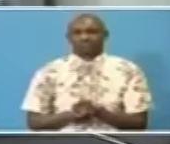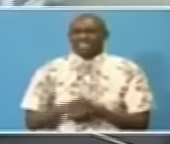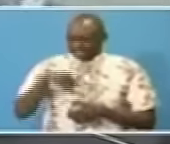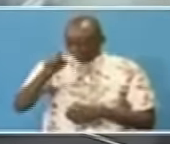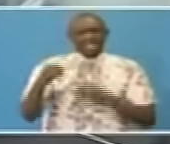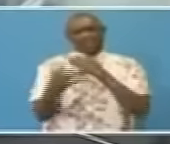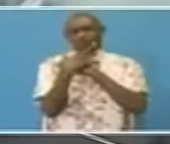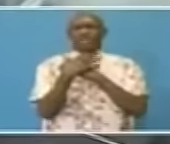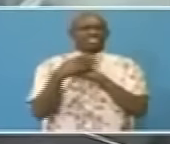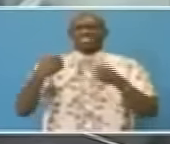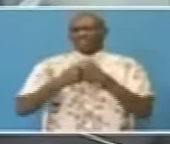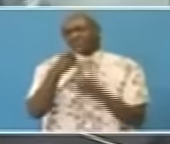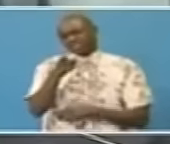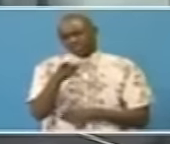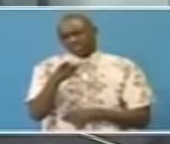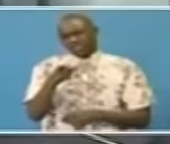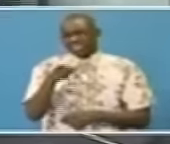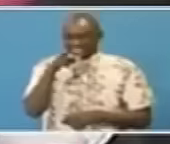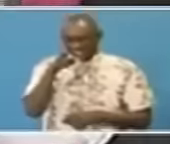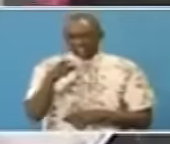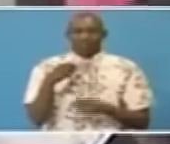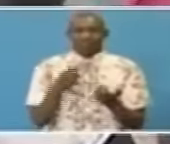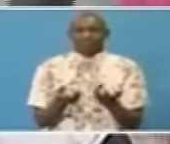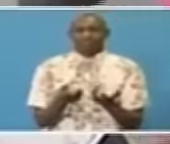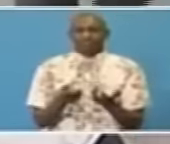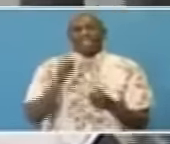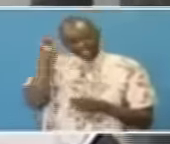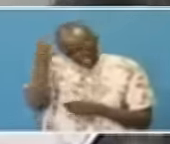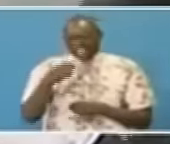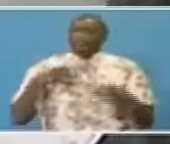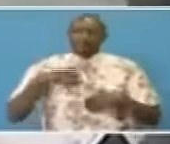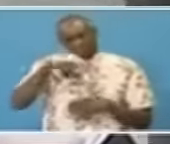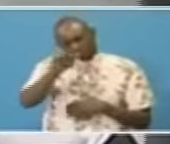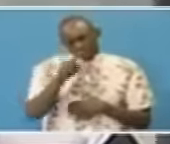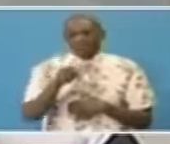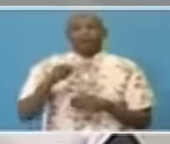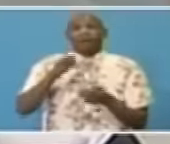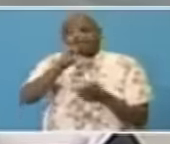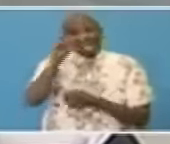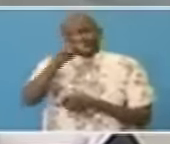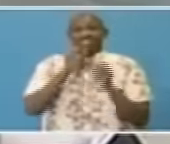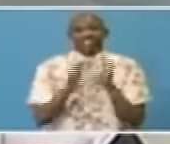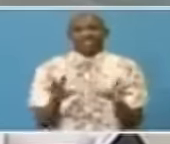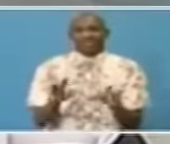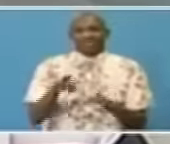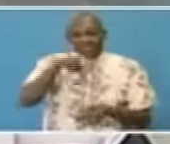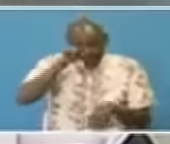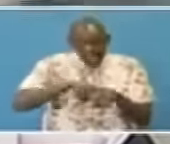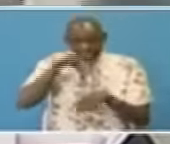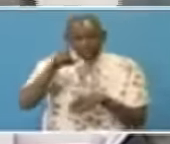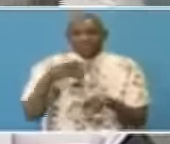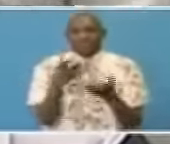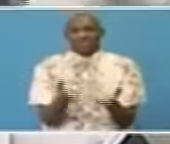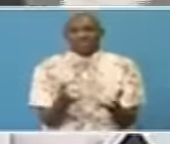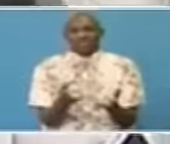One influence game na in a little losses. The Kenyan players are not supposed to bet, because when they go to the